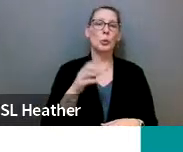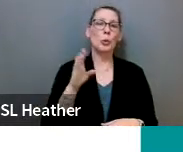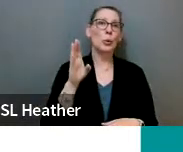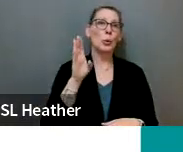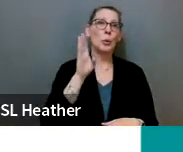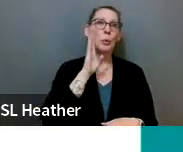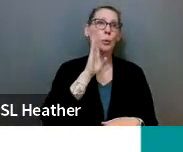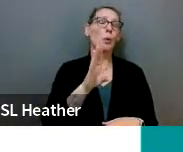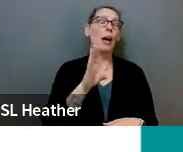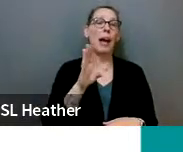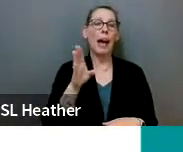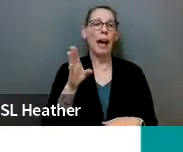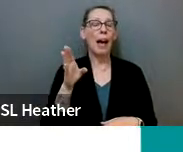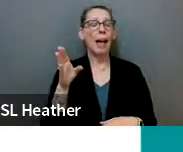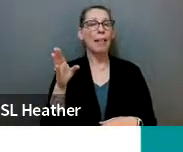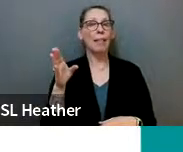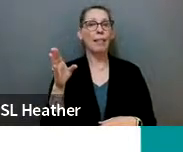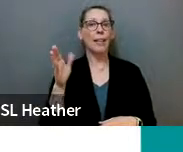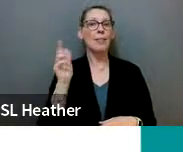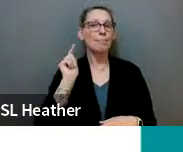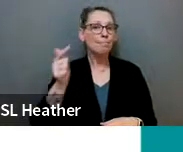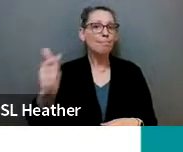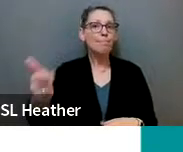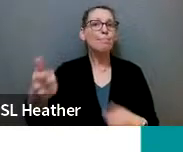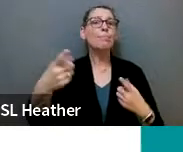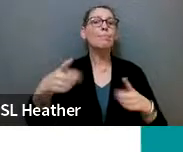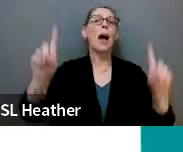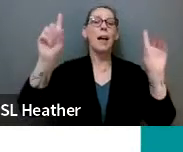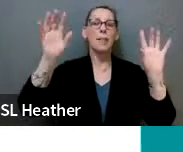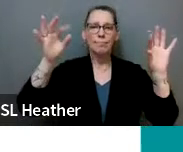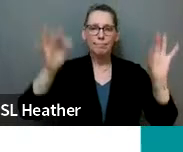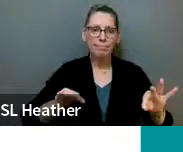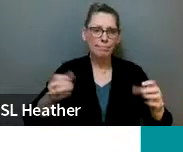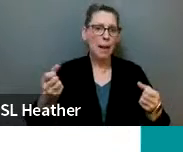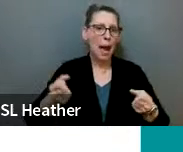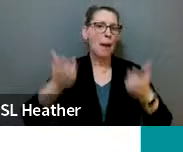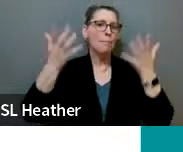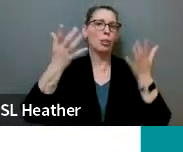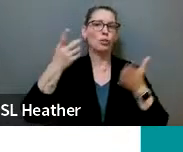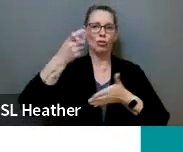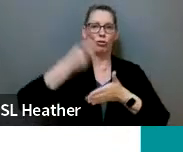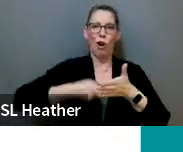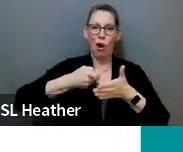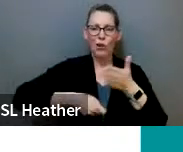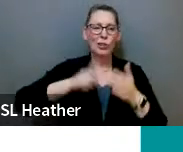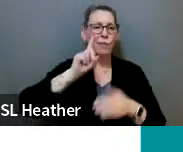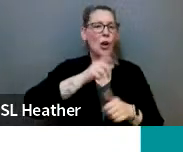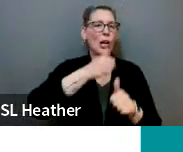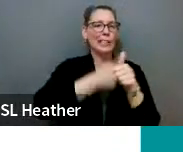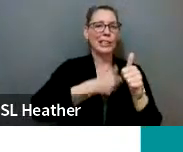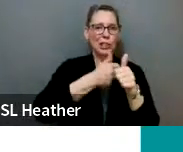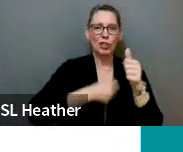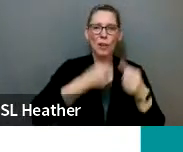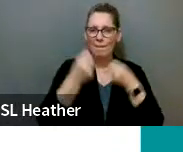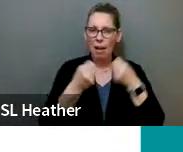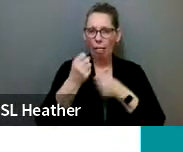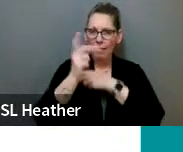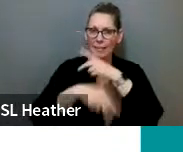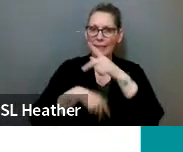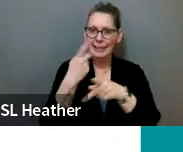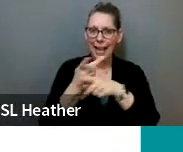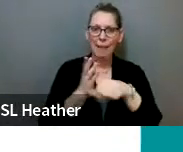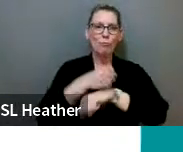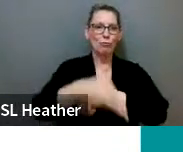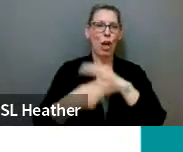to an approved set of how much it will cost for each vehicle type to cross the bridge. An